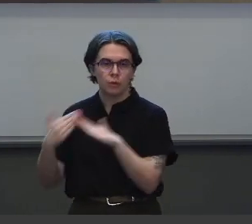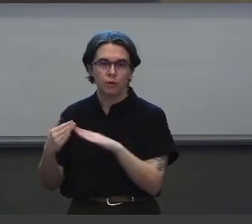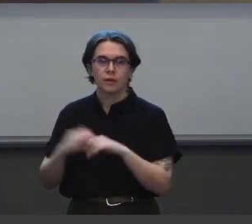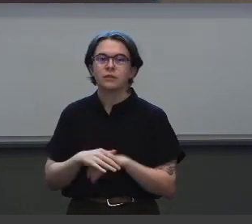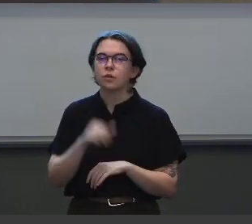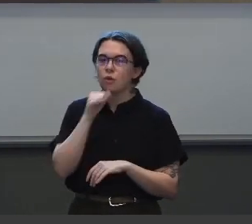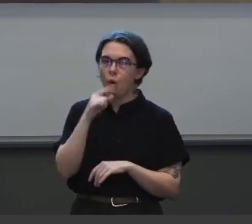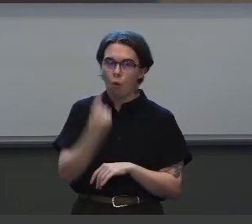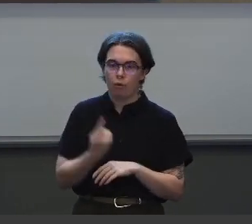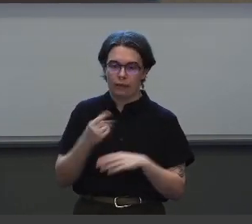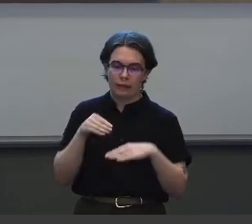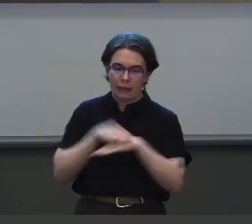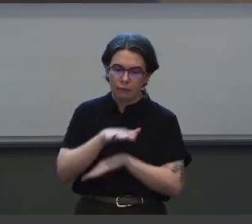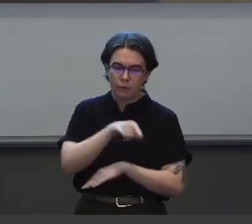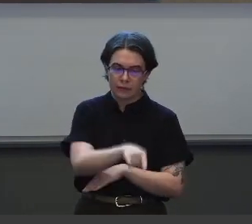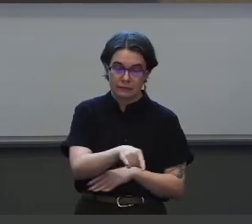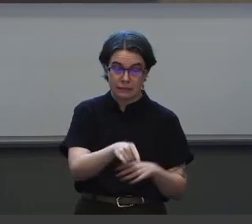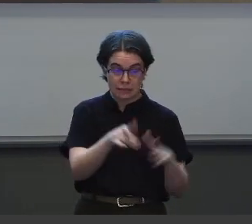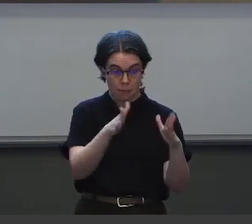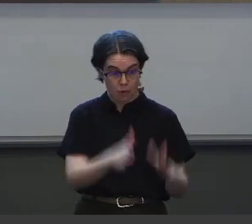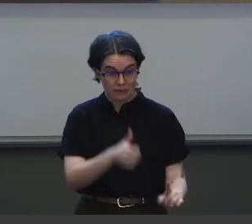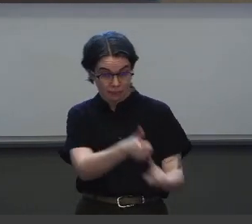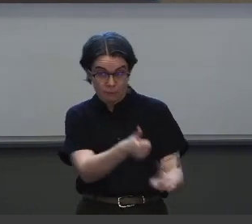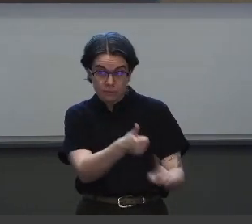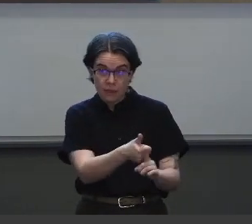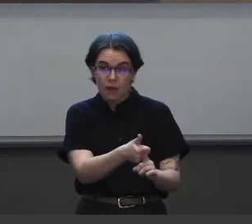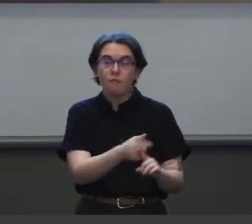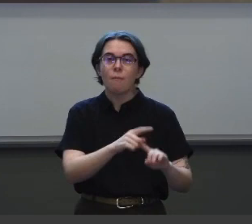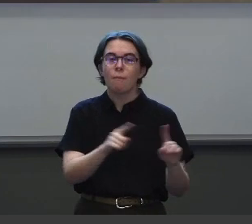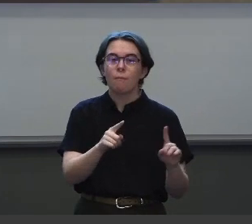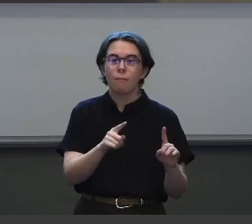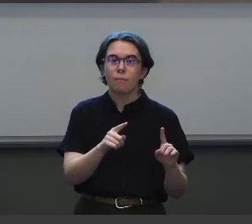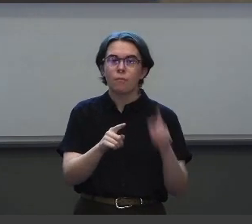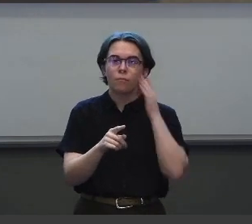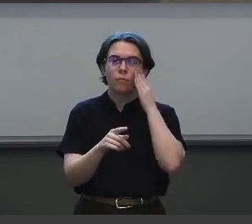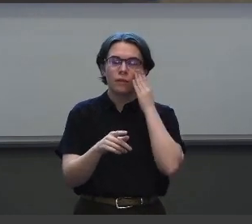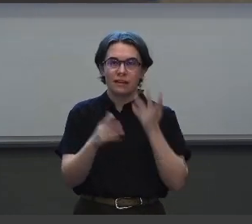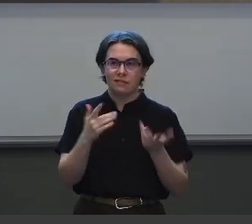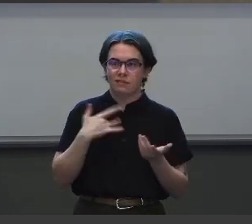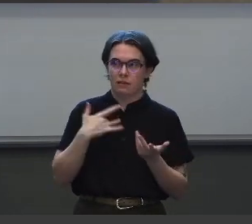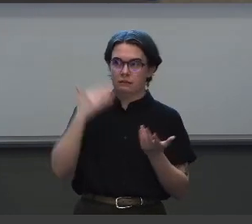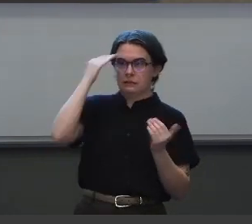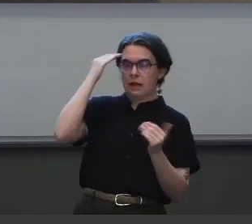individual, but they also impact everyday functioning for the individual.